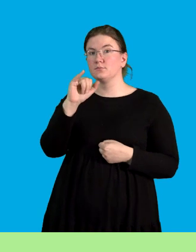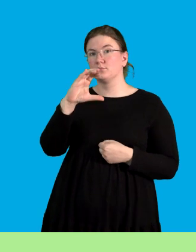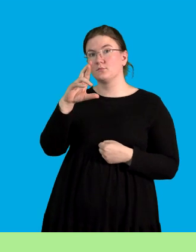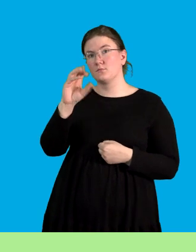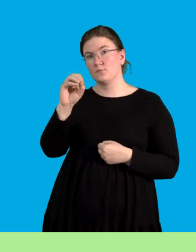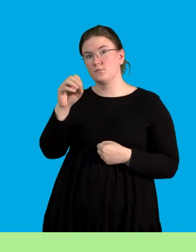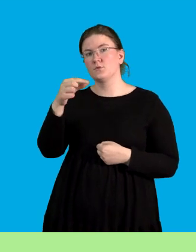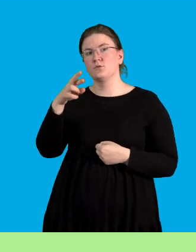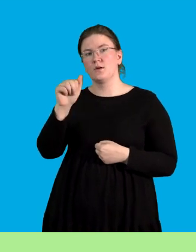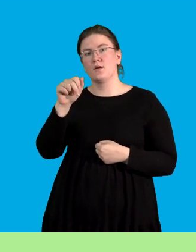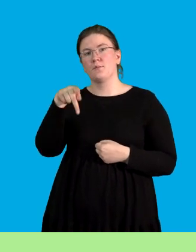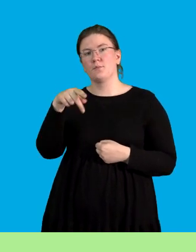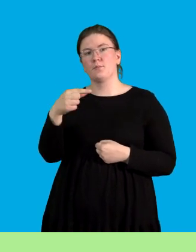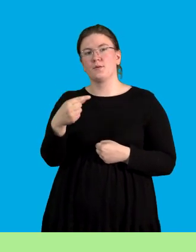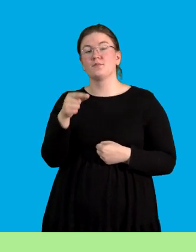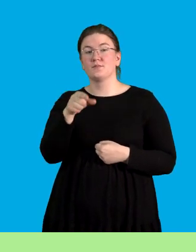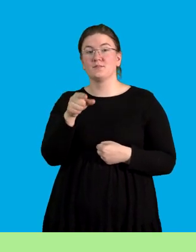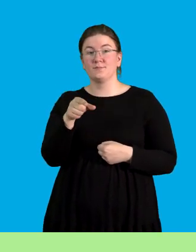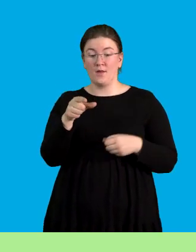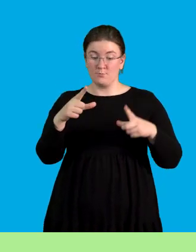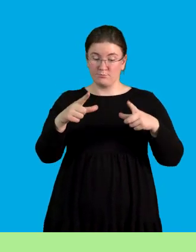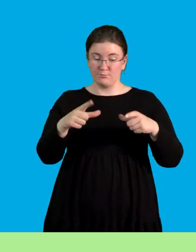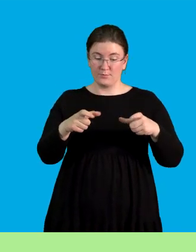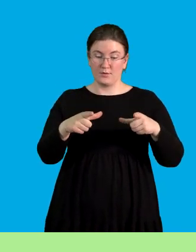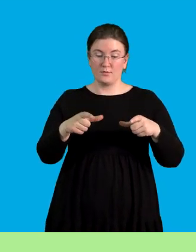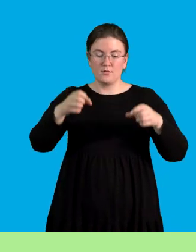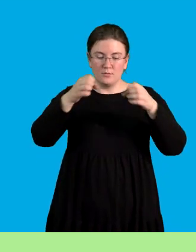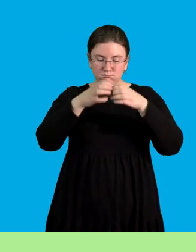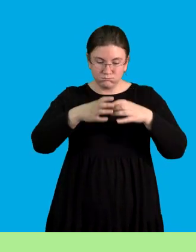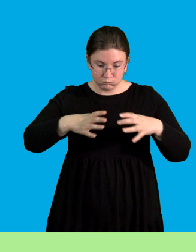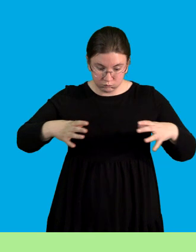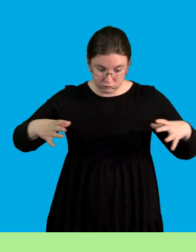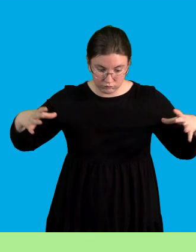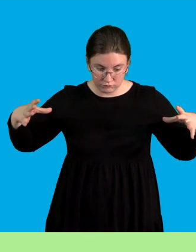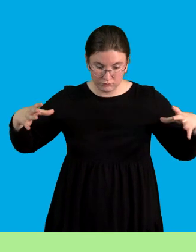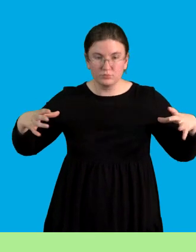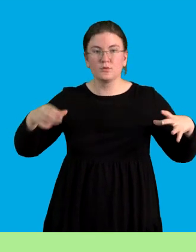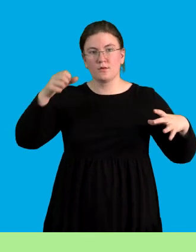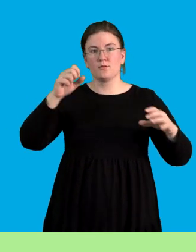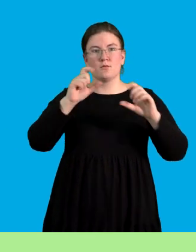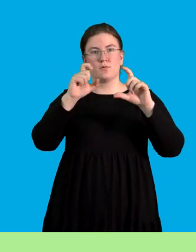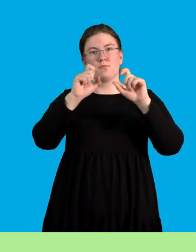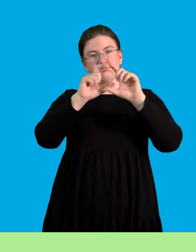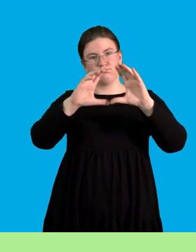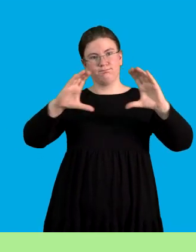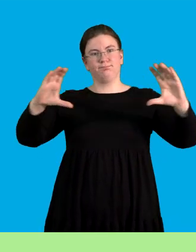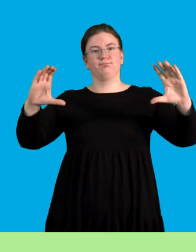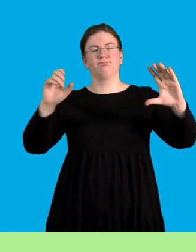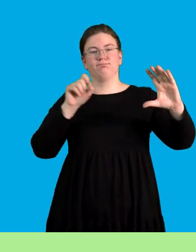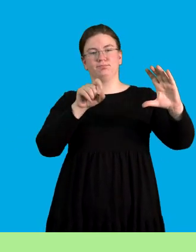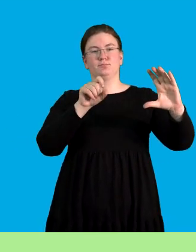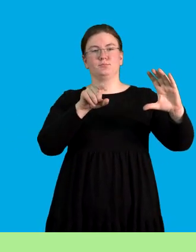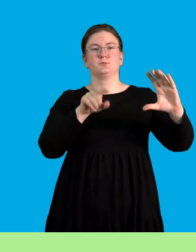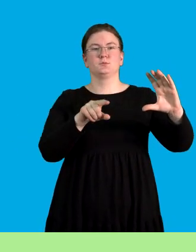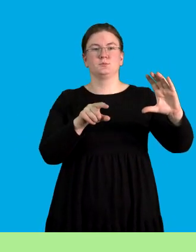a micrograph is a magnified photograph or image of a microorganism that is viewed under